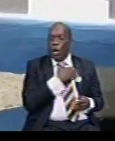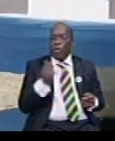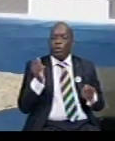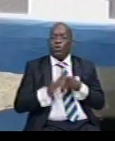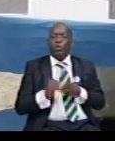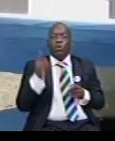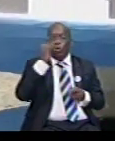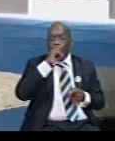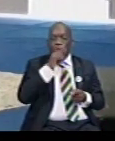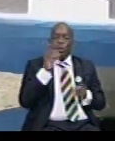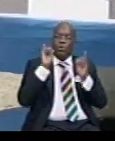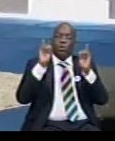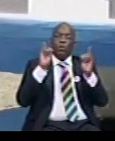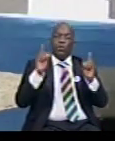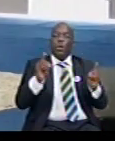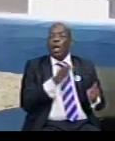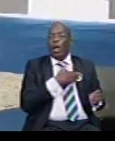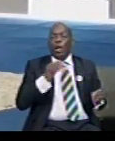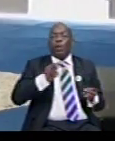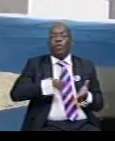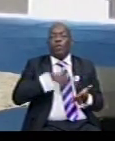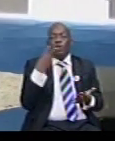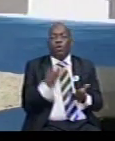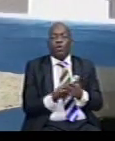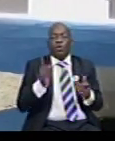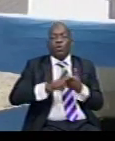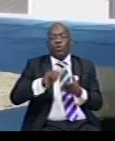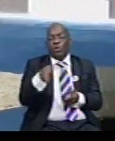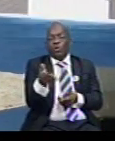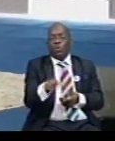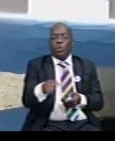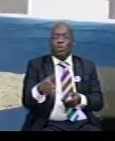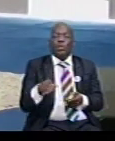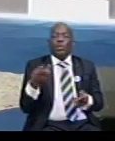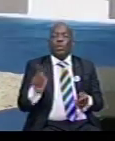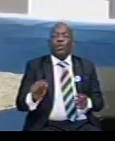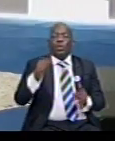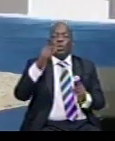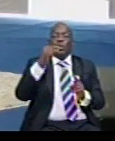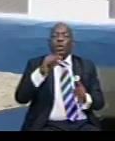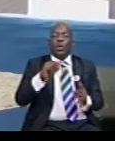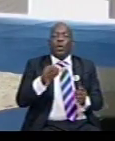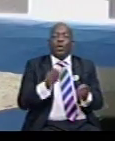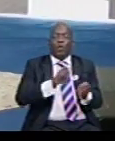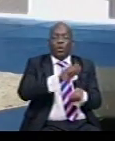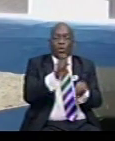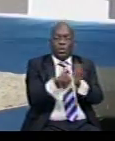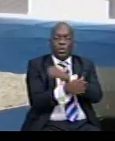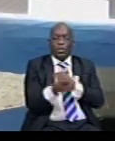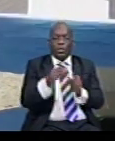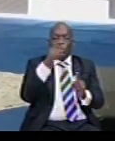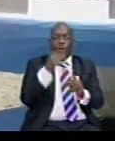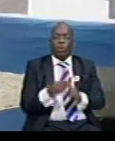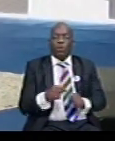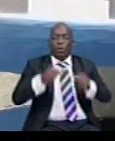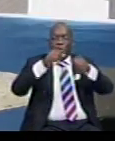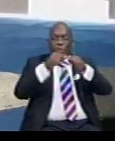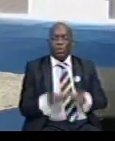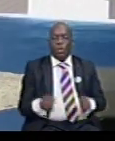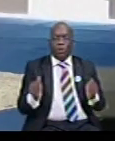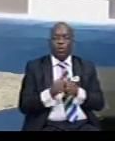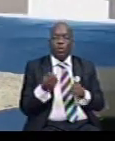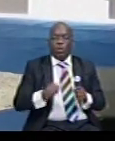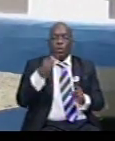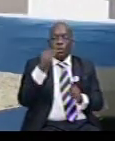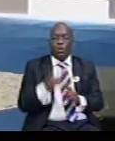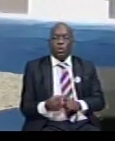to moderating doctrine, changing, modifying the word. Stay with the word. Even in